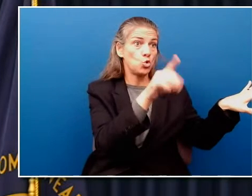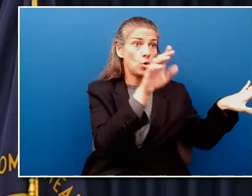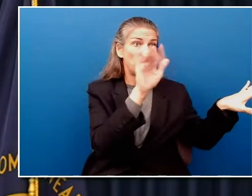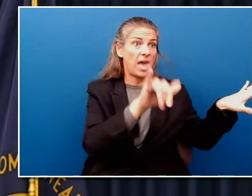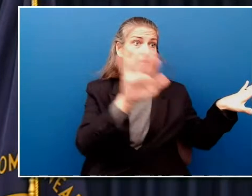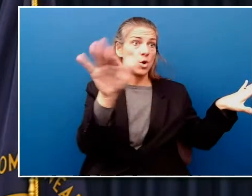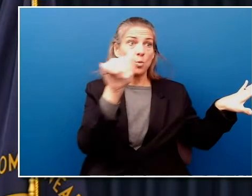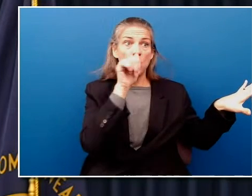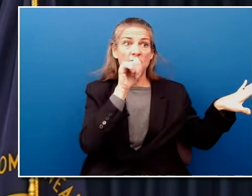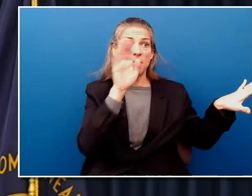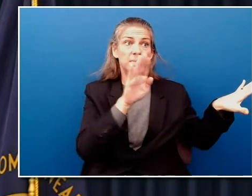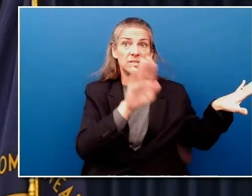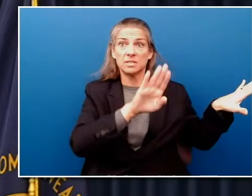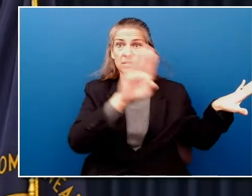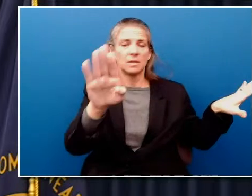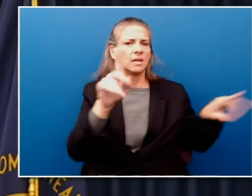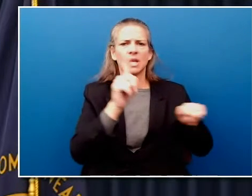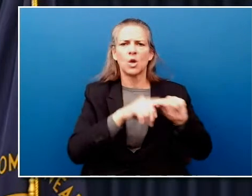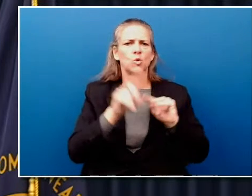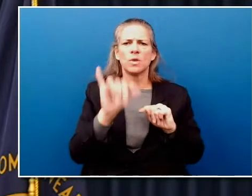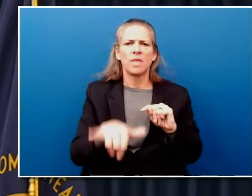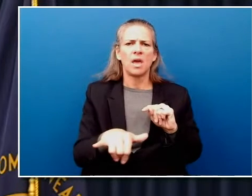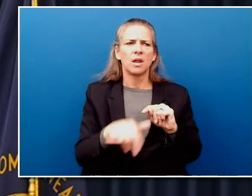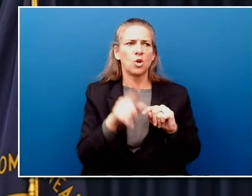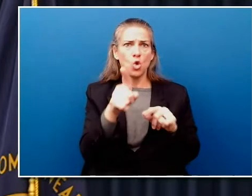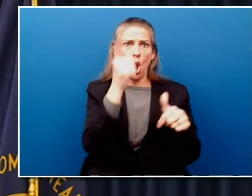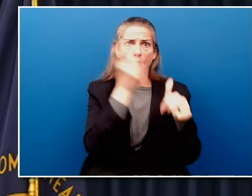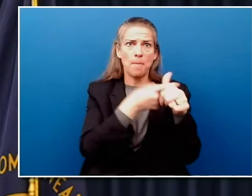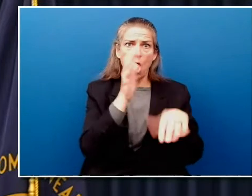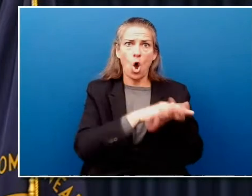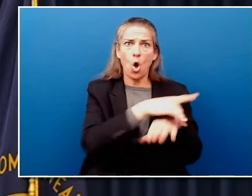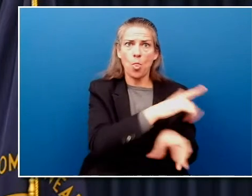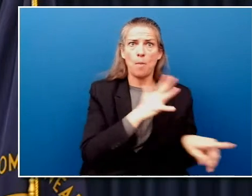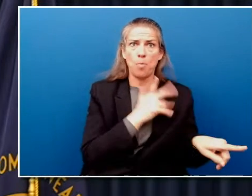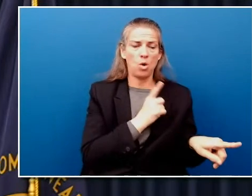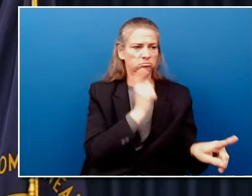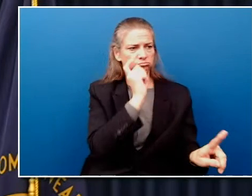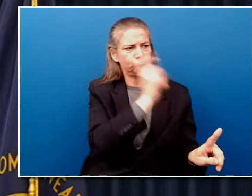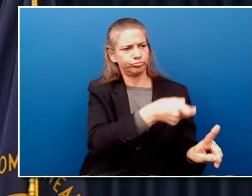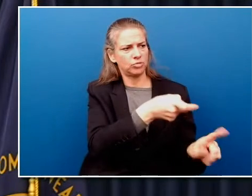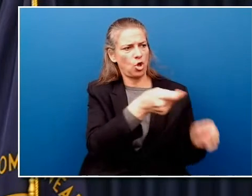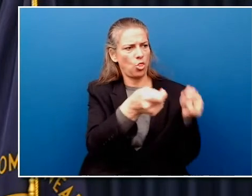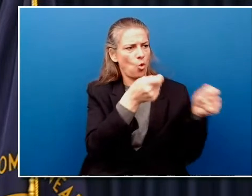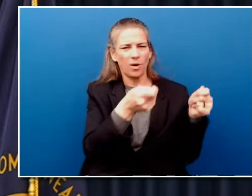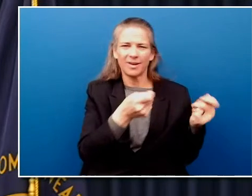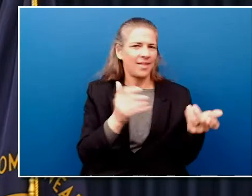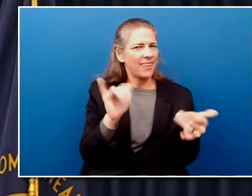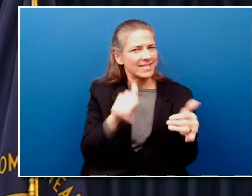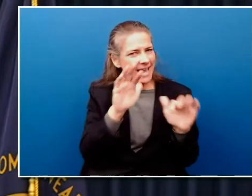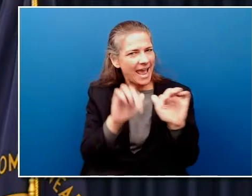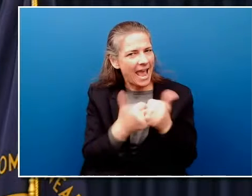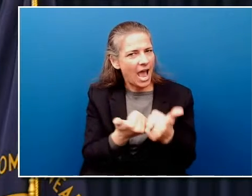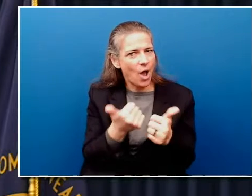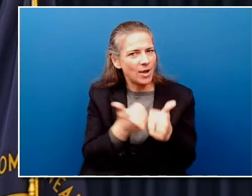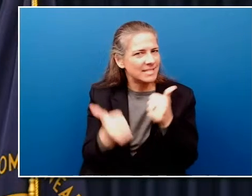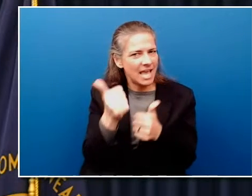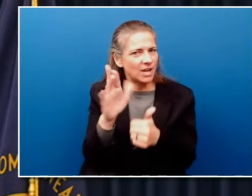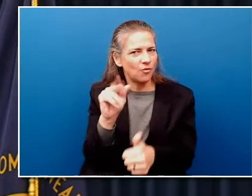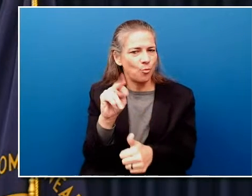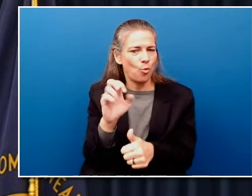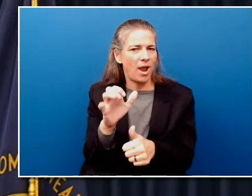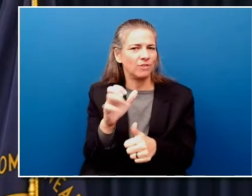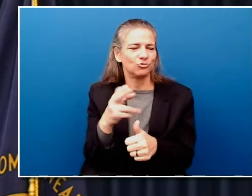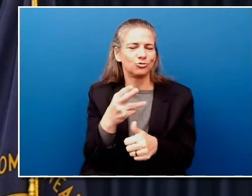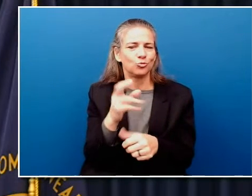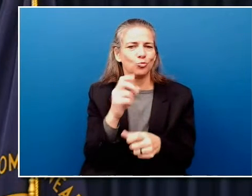association are automatically on a board and then giving governing authority. That's not the way the executive branch works, not the